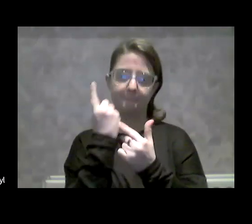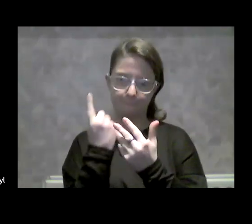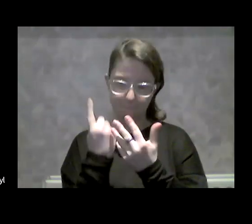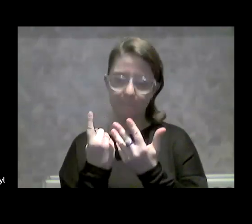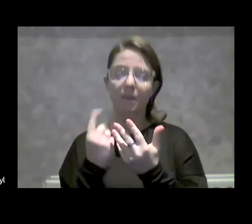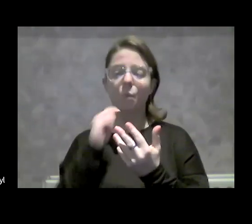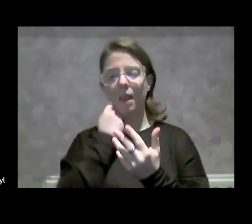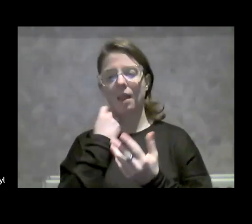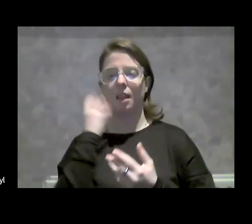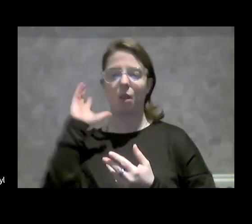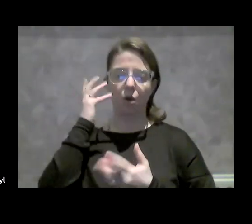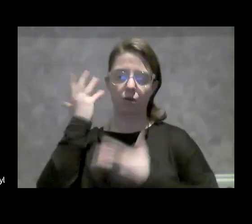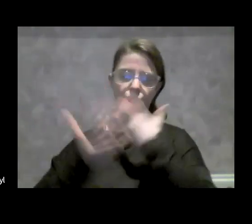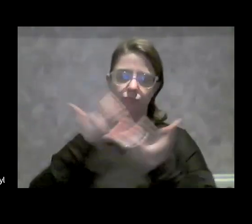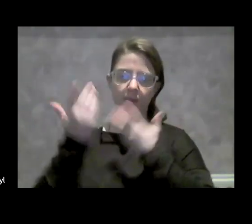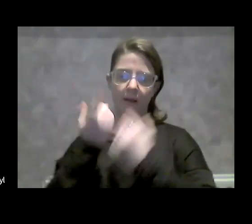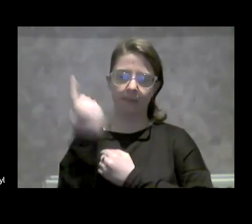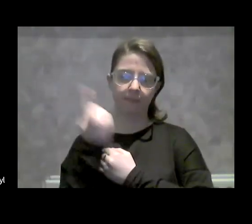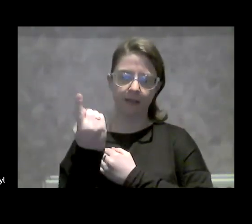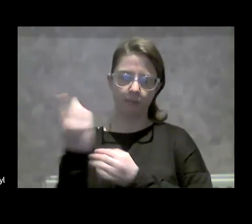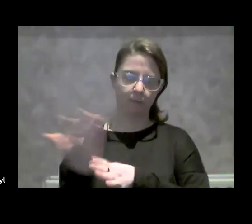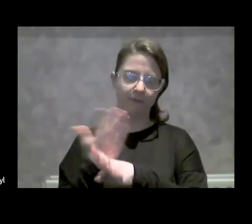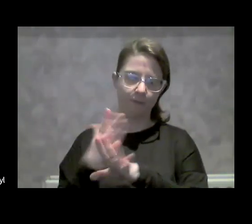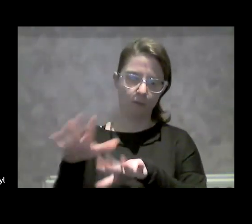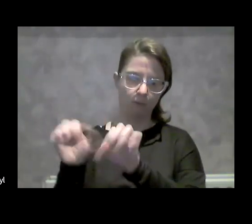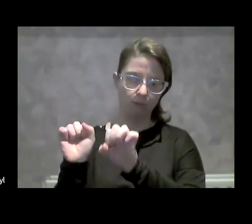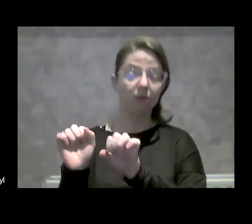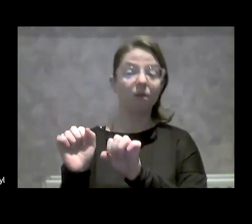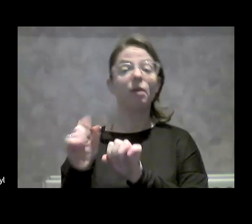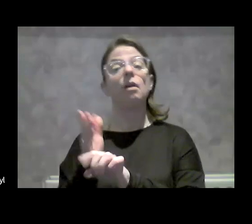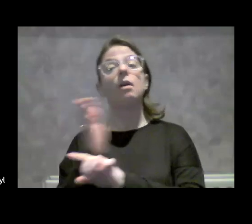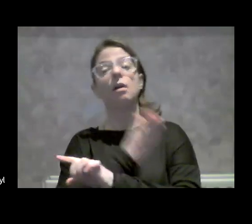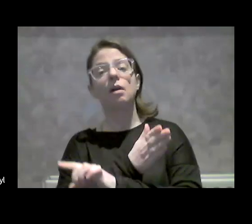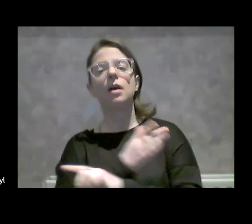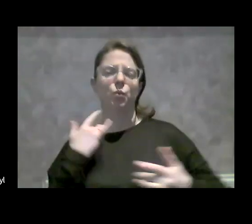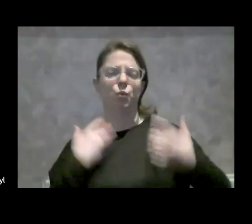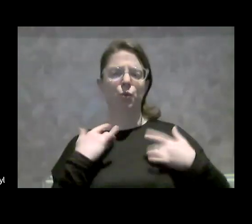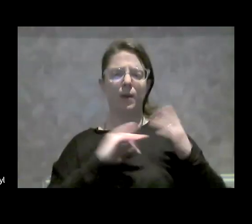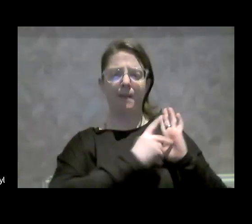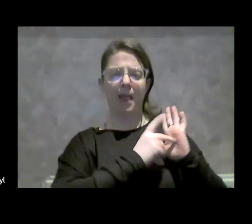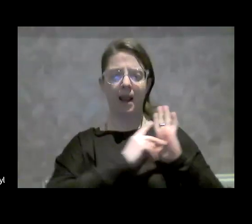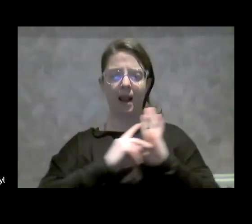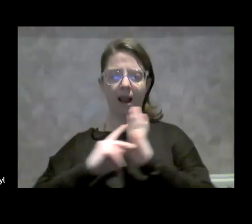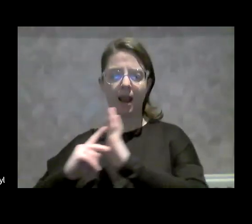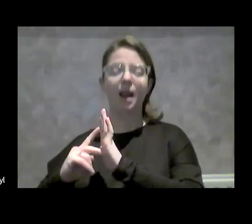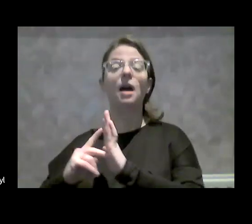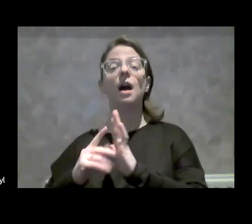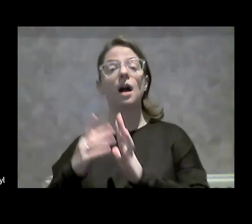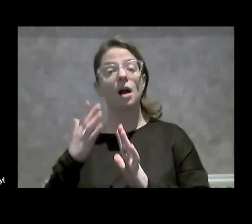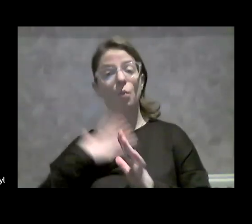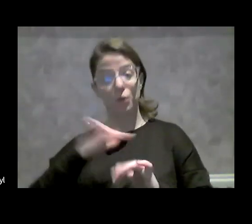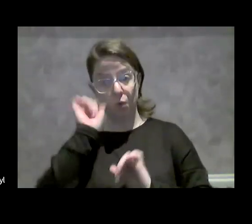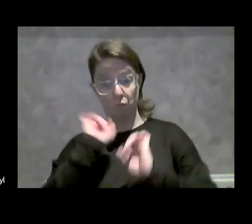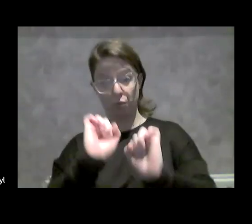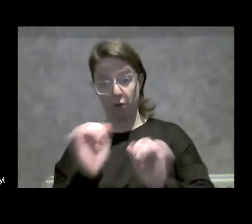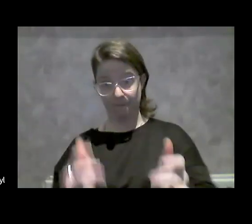they begin their performance. We have been just so excited to plan this event, and we would love to know what you think.